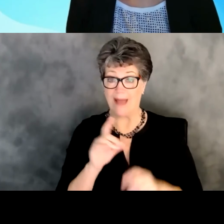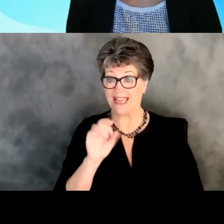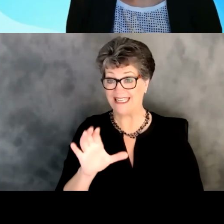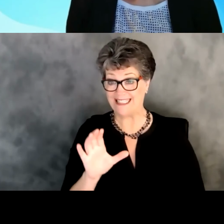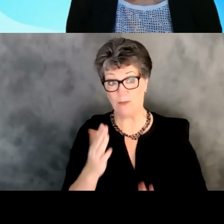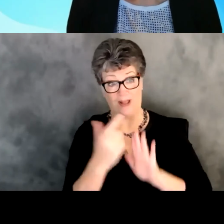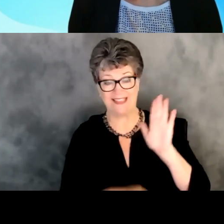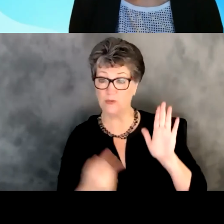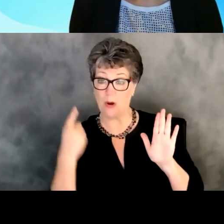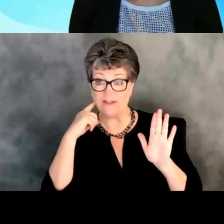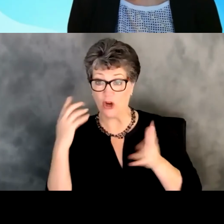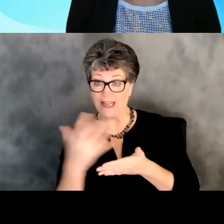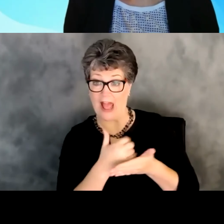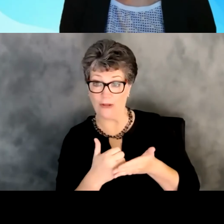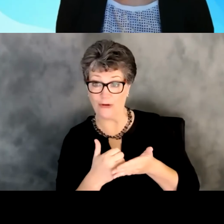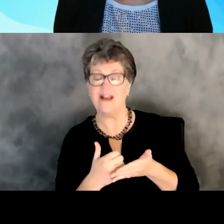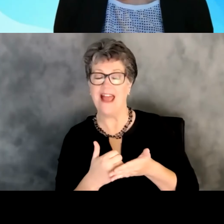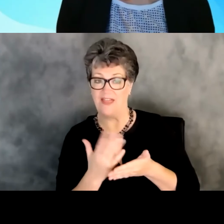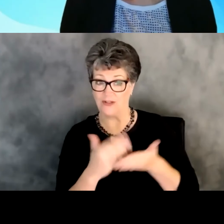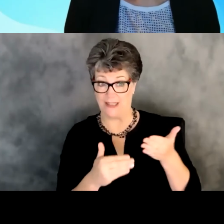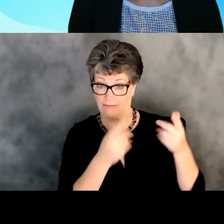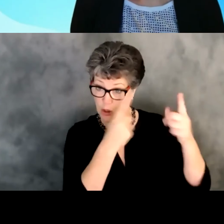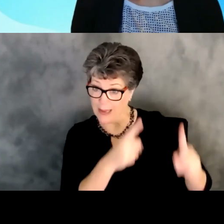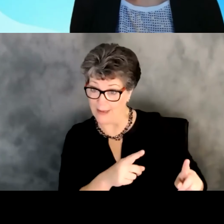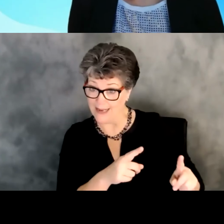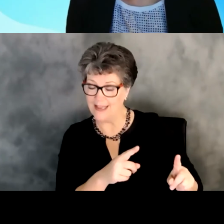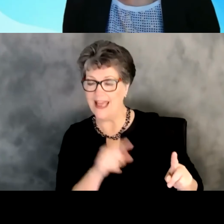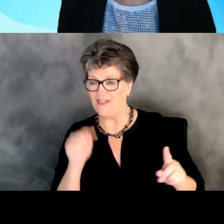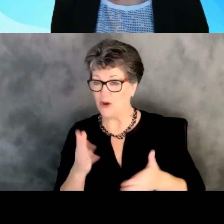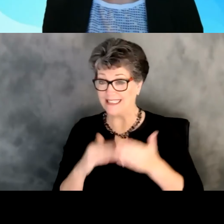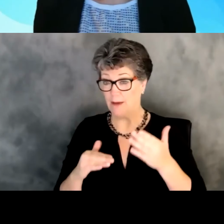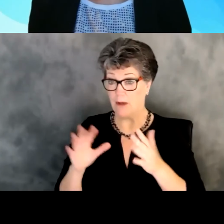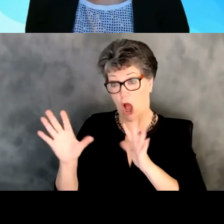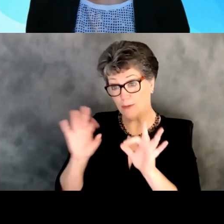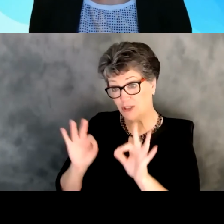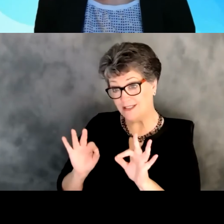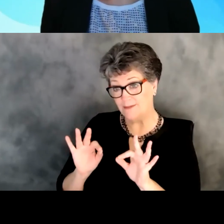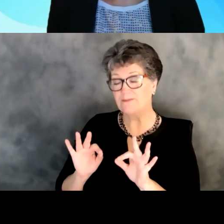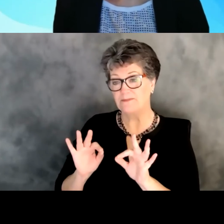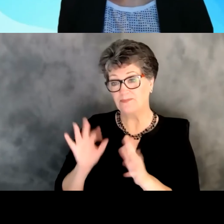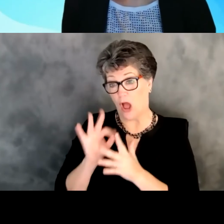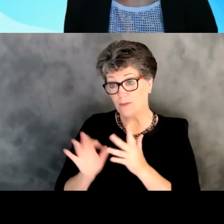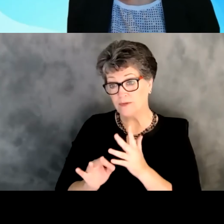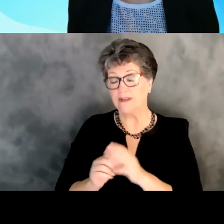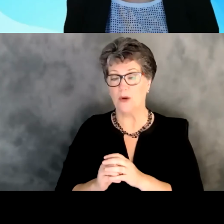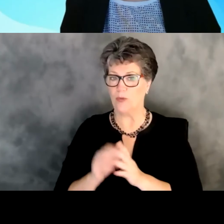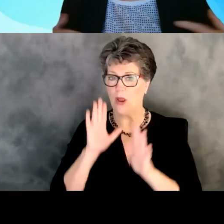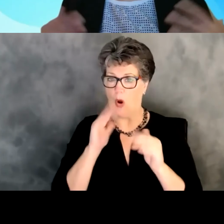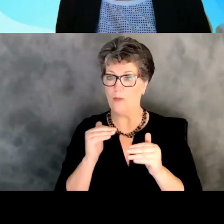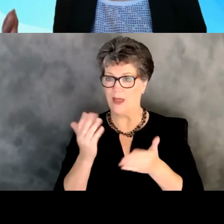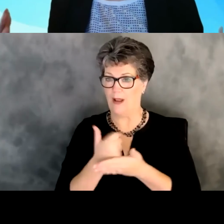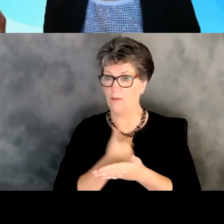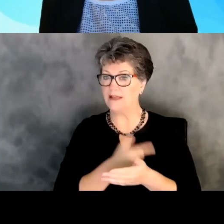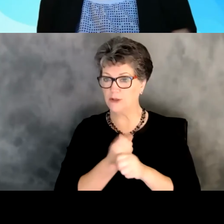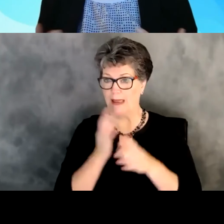what we heard. And here's where there's some consensus. Here's where there's some options. And we hope that will inform us as a department